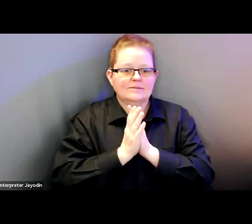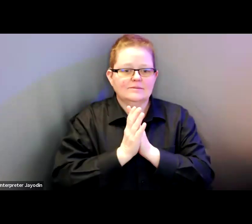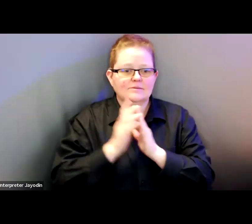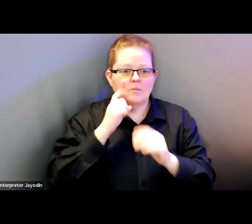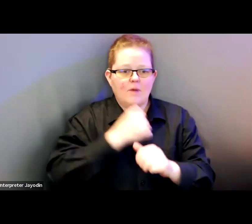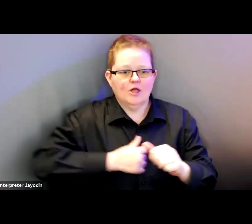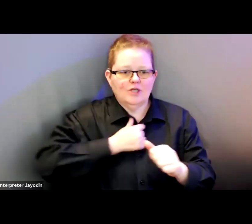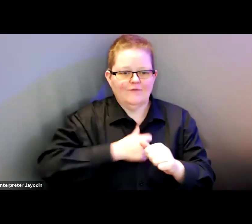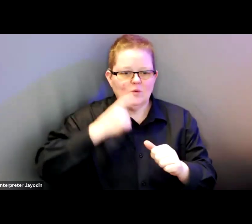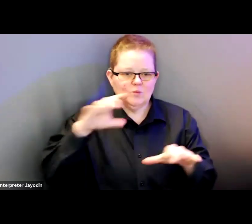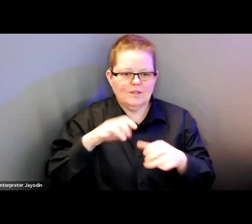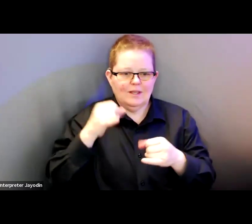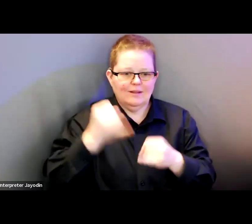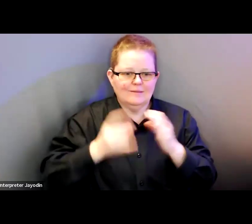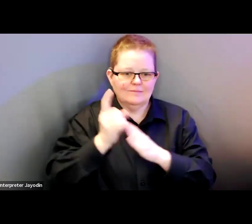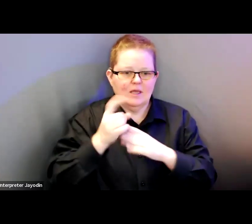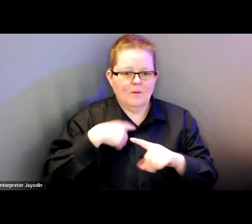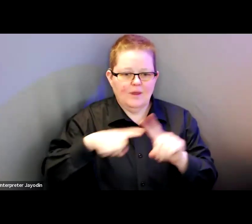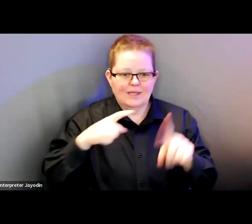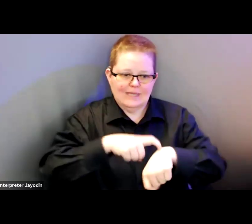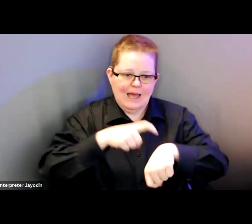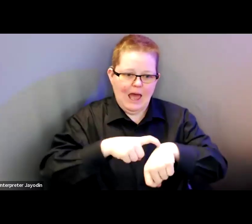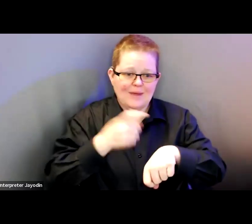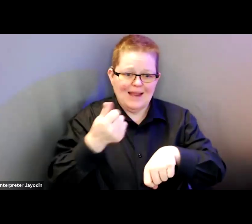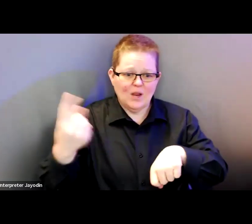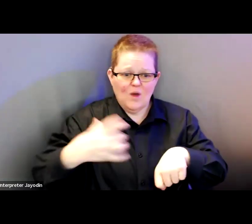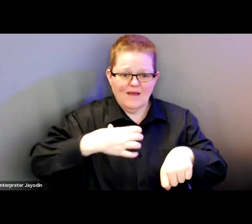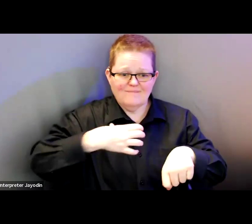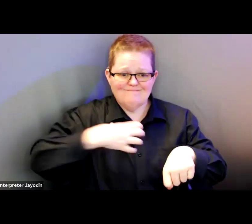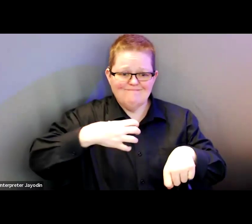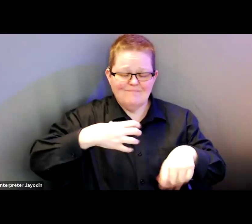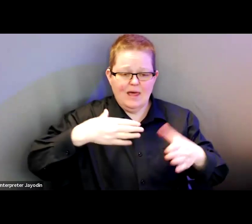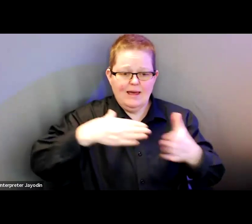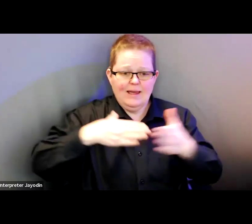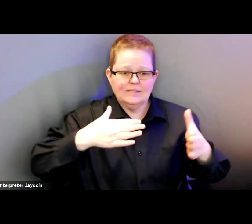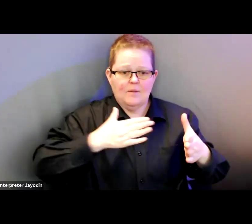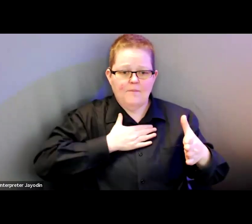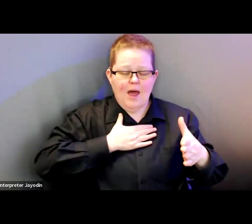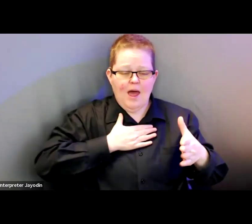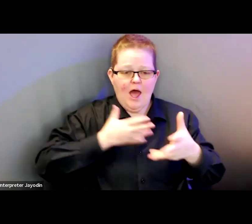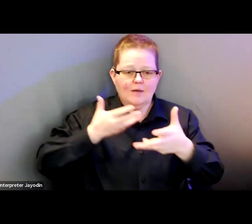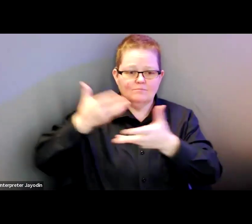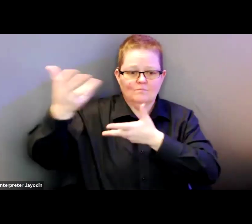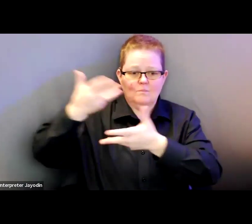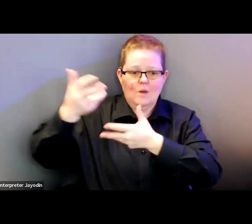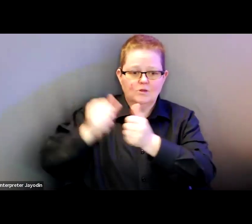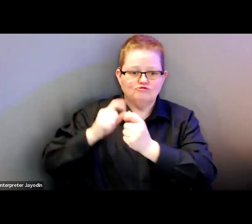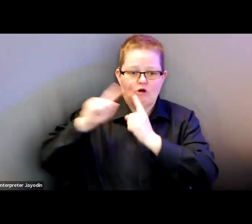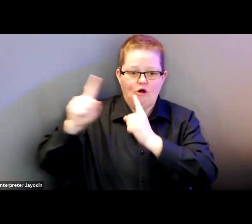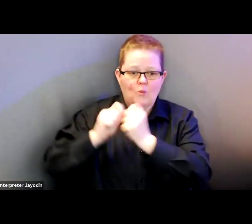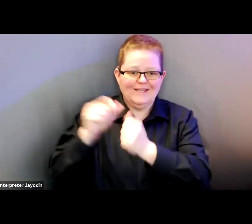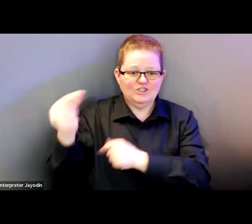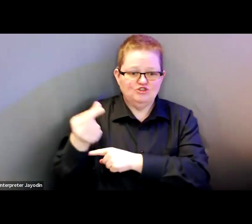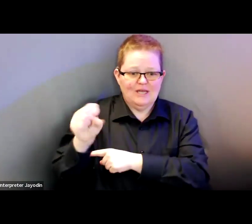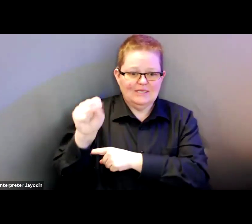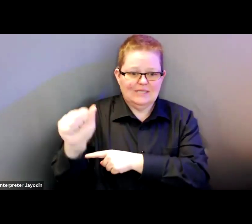But like, does anybody object to my engaging with the GSA to try to create this